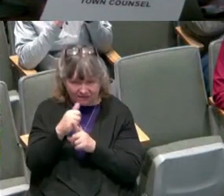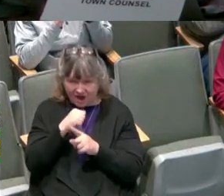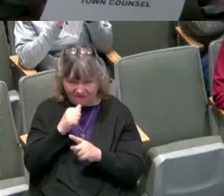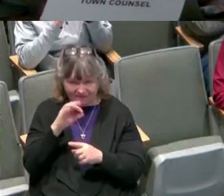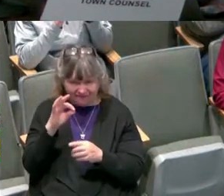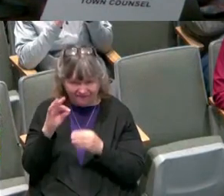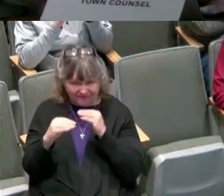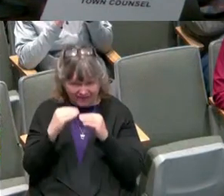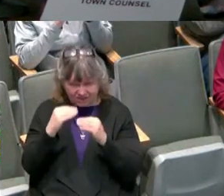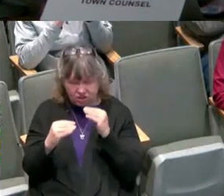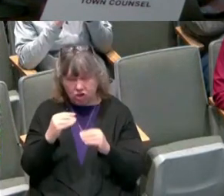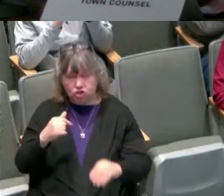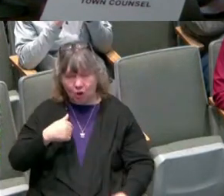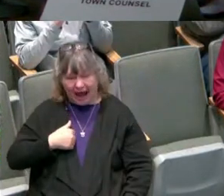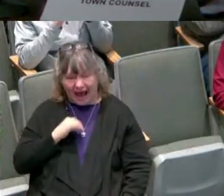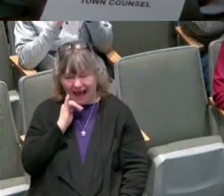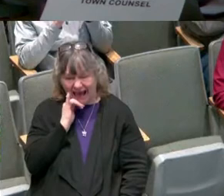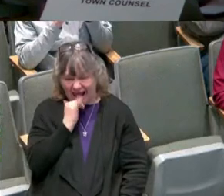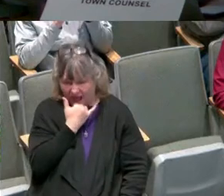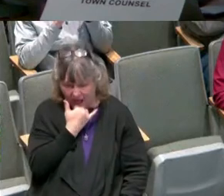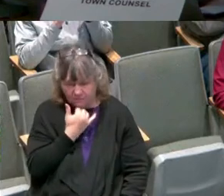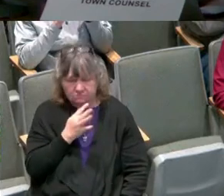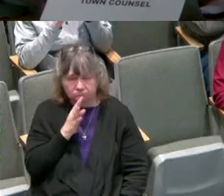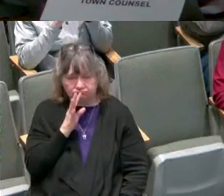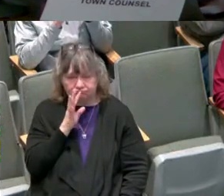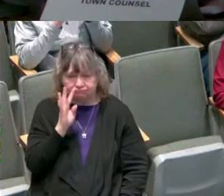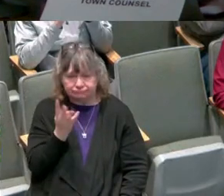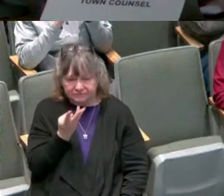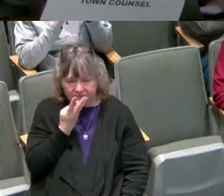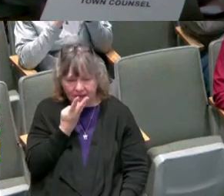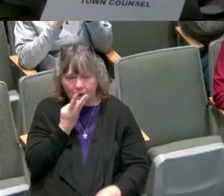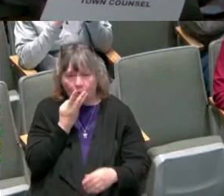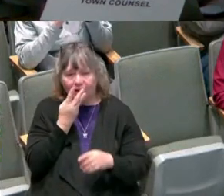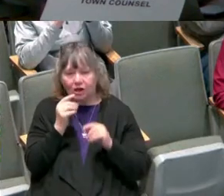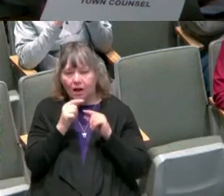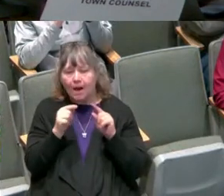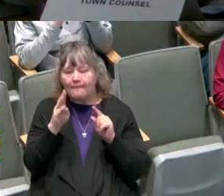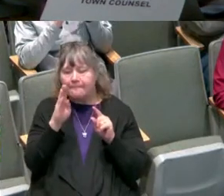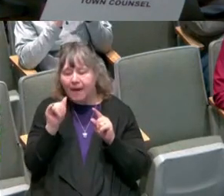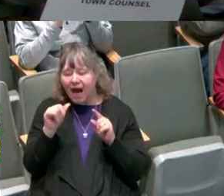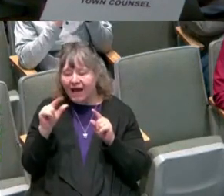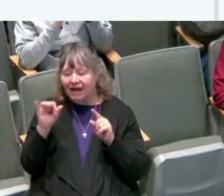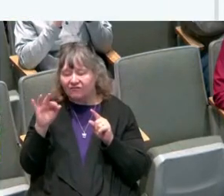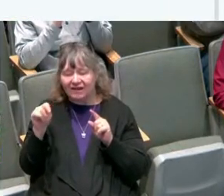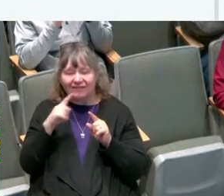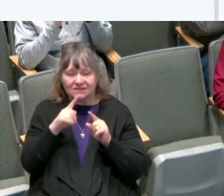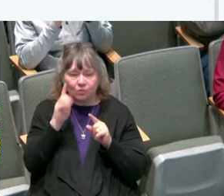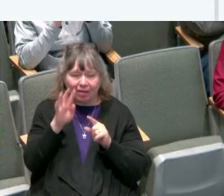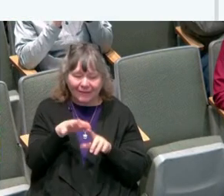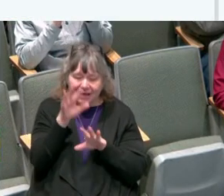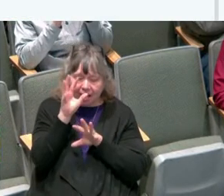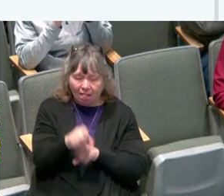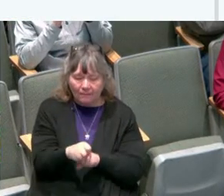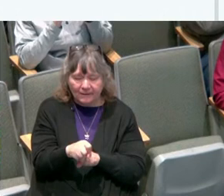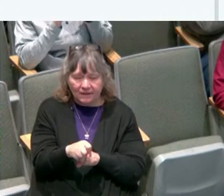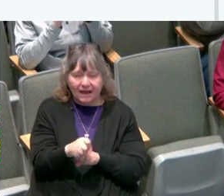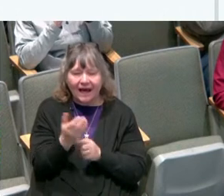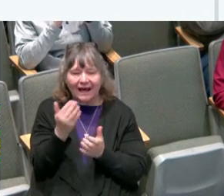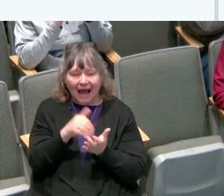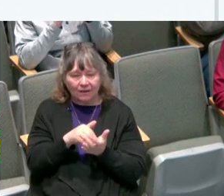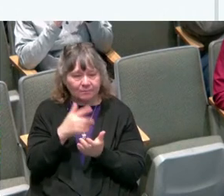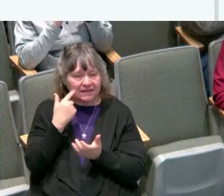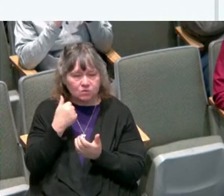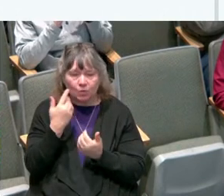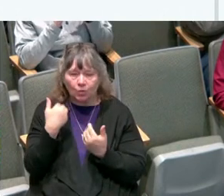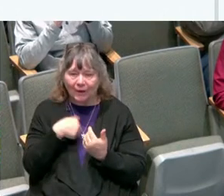uh misstatement before and I apologize for that we are striking by gift because this one should be by eminent domain again because